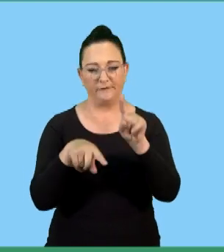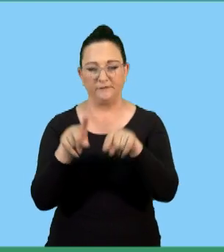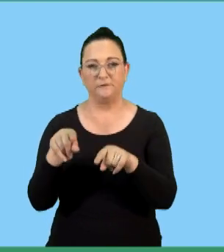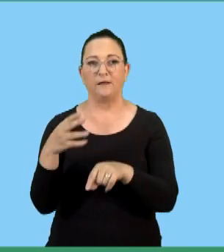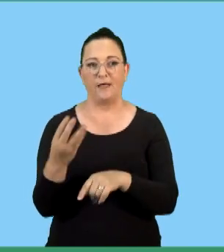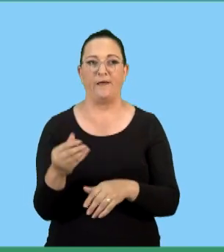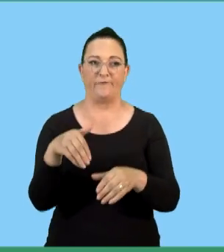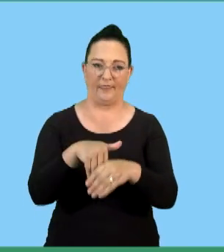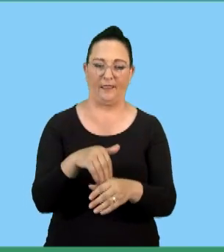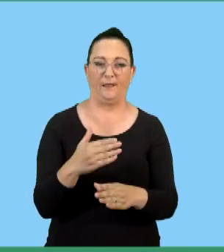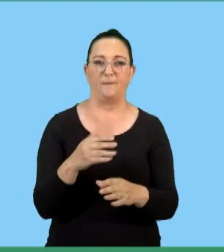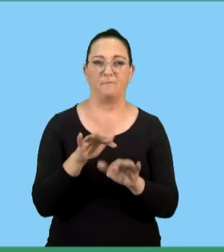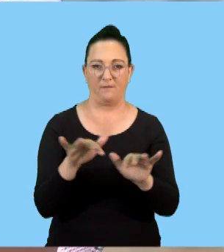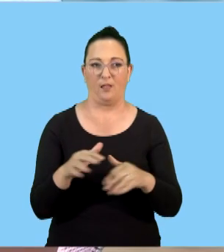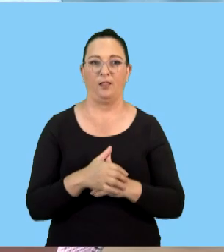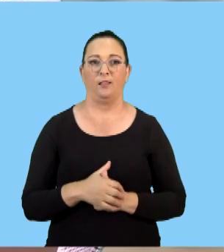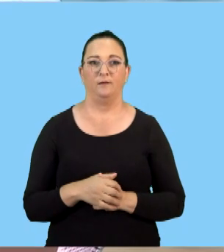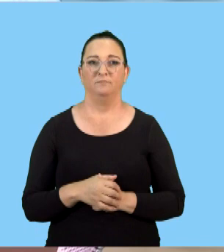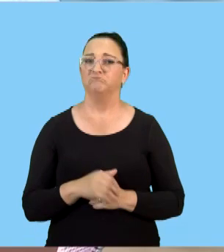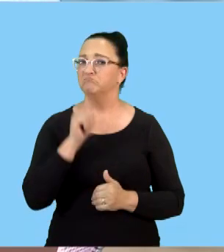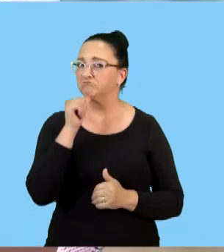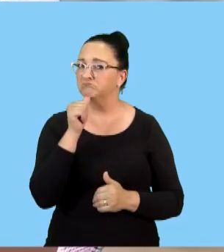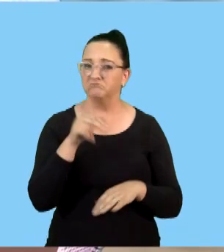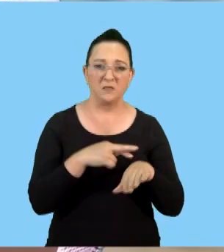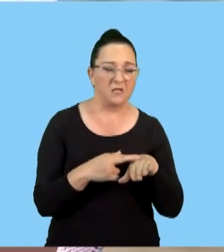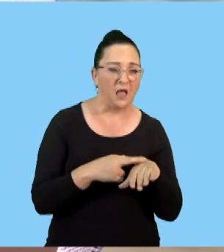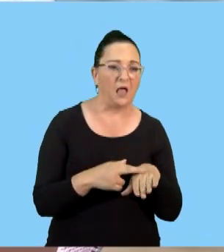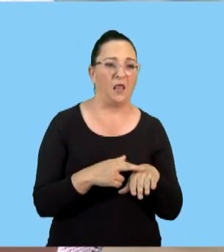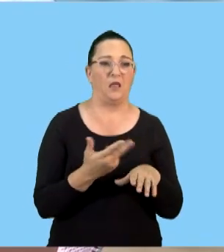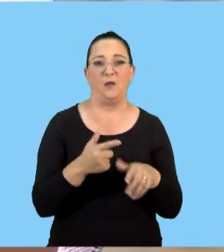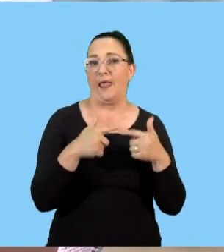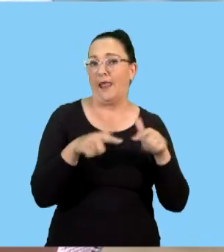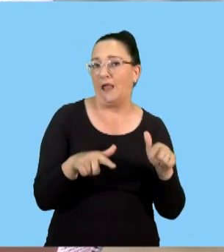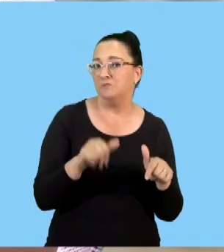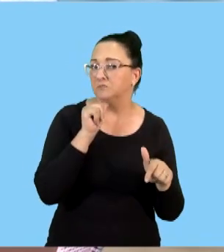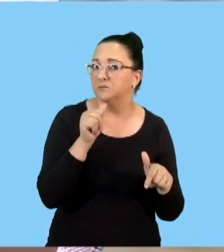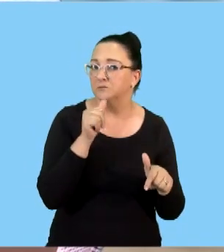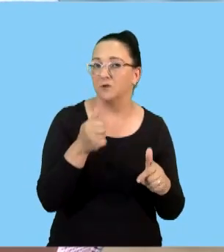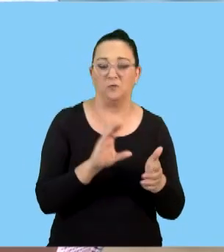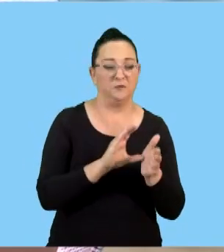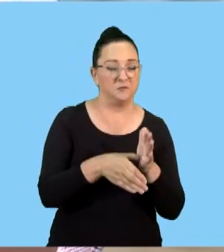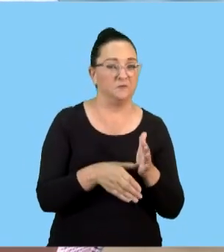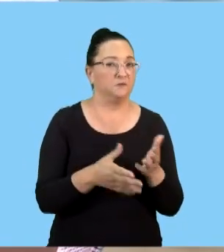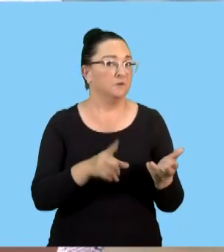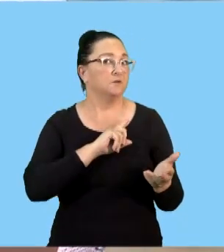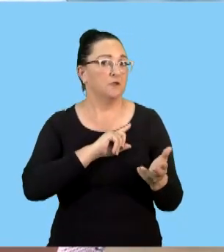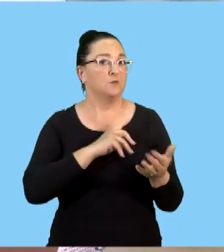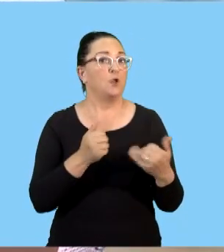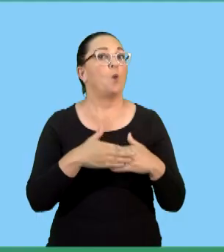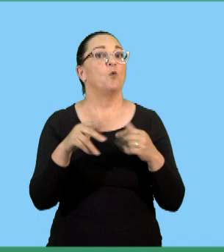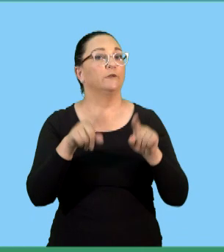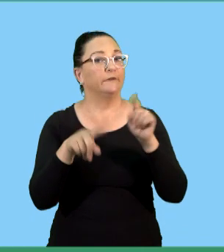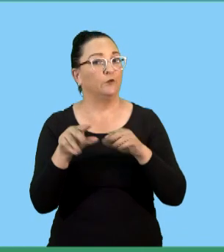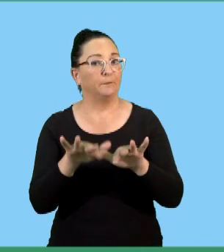have diverse people. Remember, we've employed people regardless of the color of their skin, regardless of their language, regardless of the disability. So it says